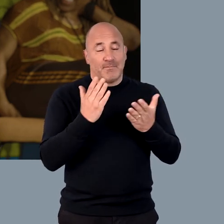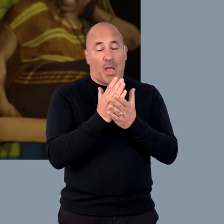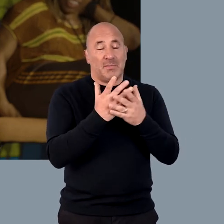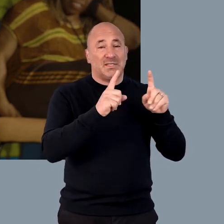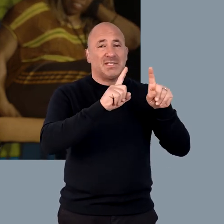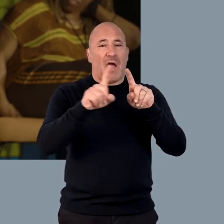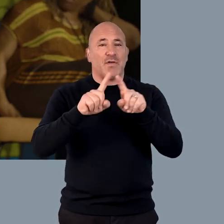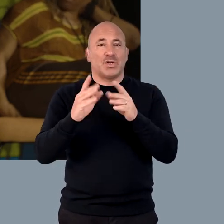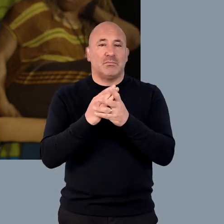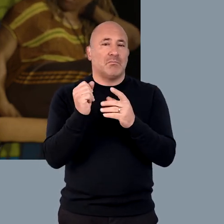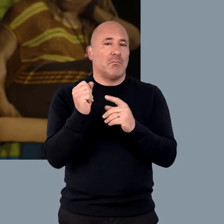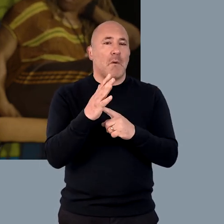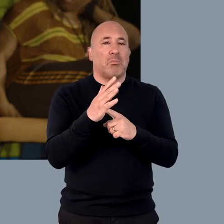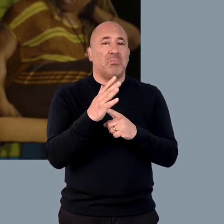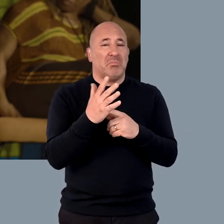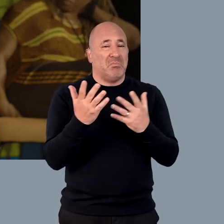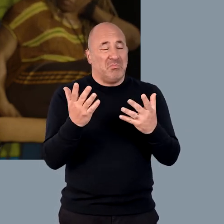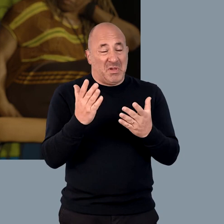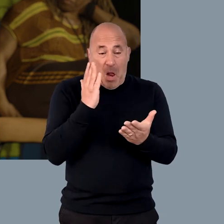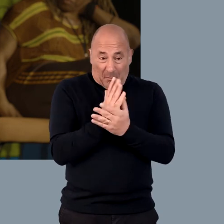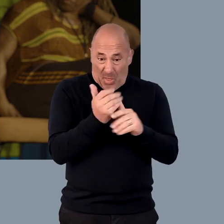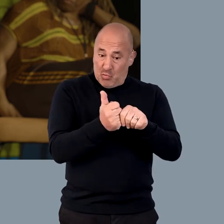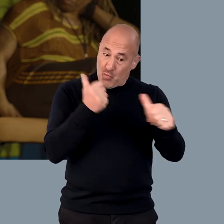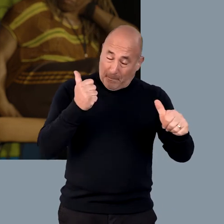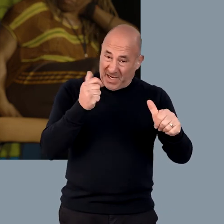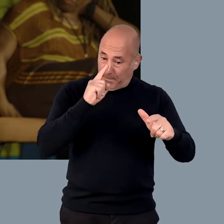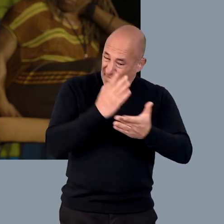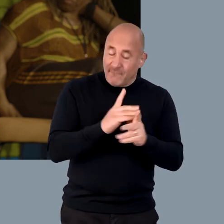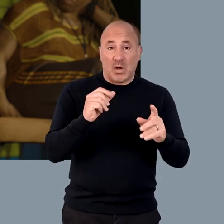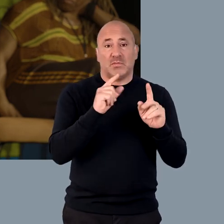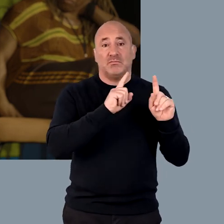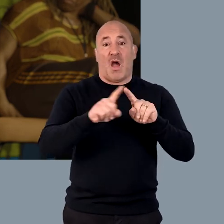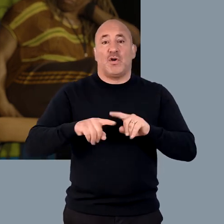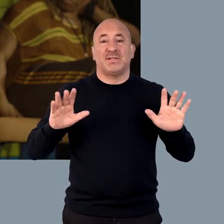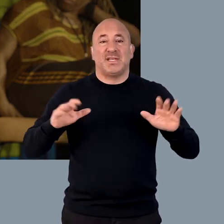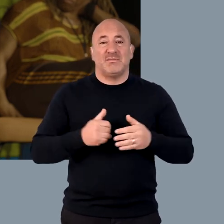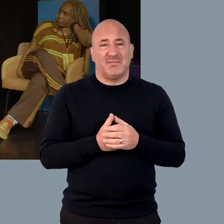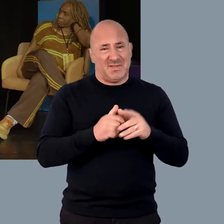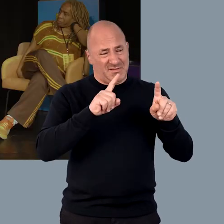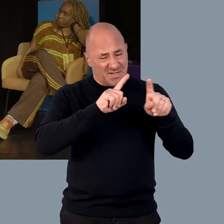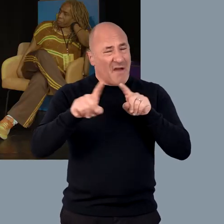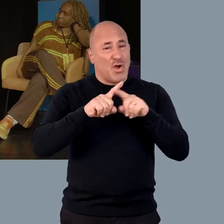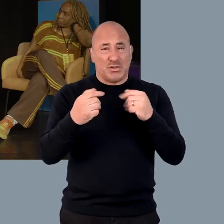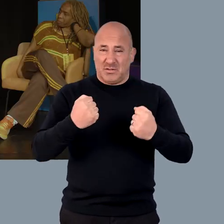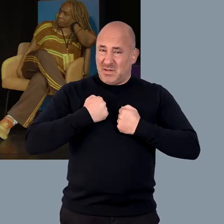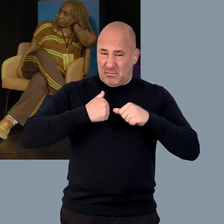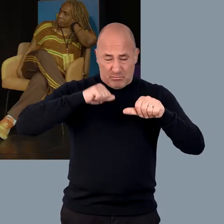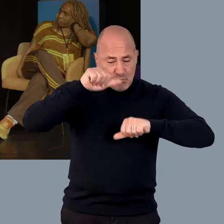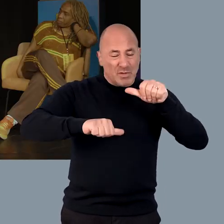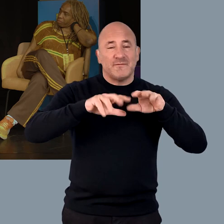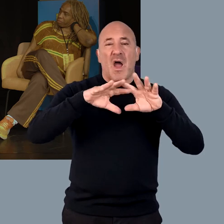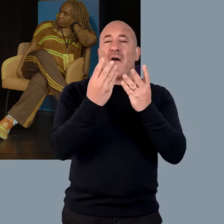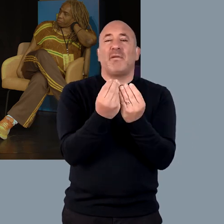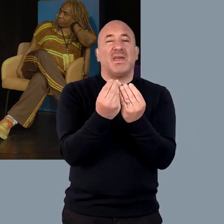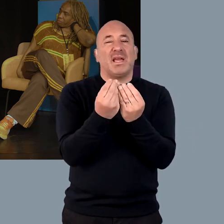for us, diversity is really important. It is basically like the lifeblood of the company. Yeah,